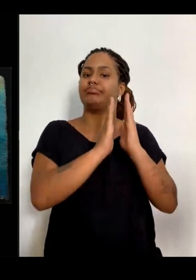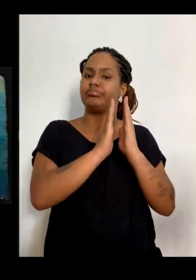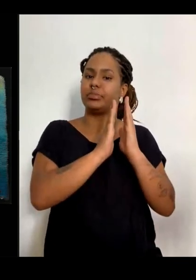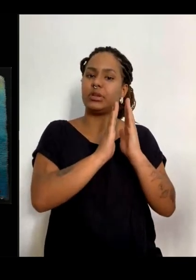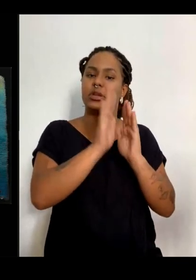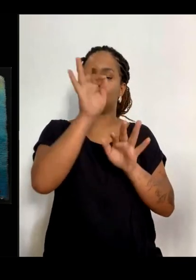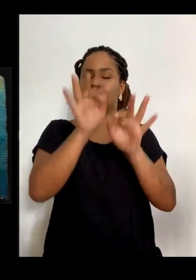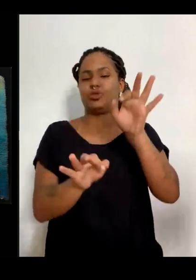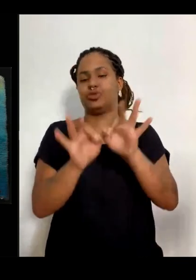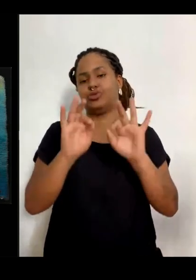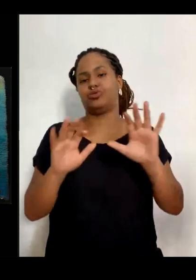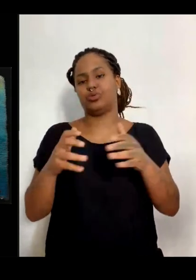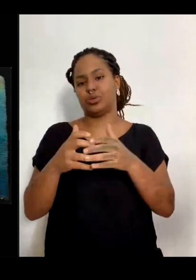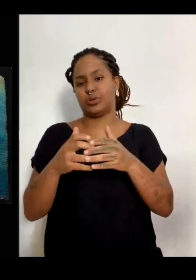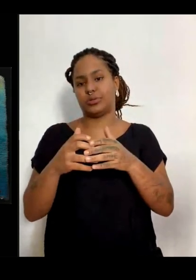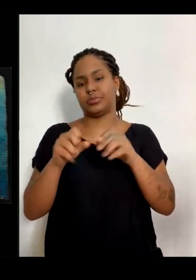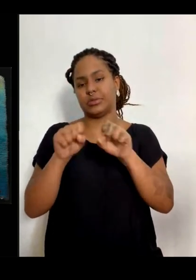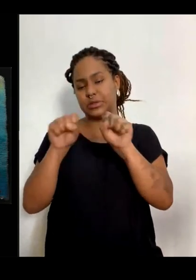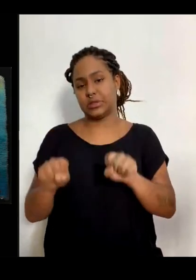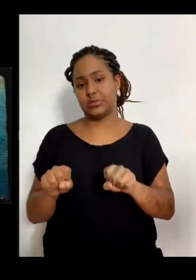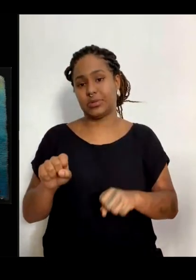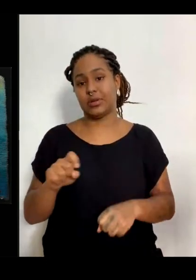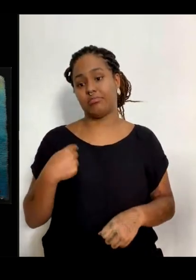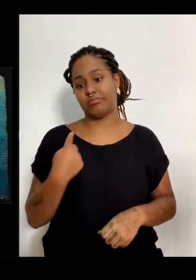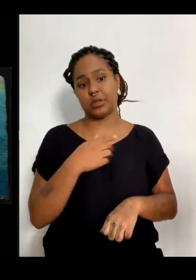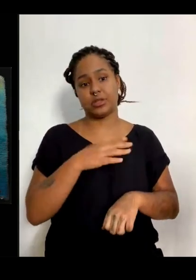which are in fact the last show